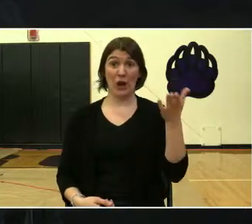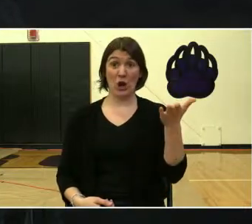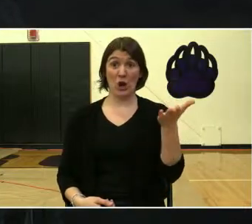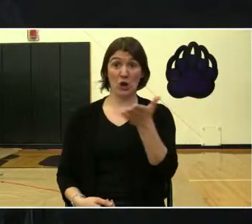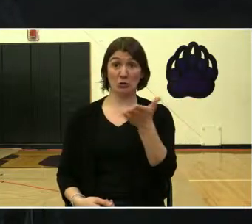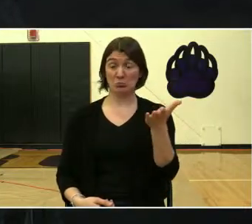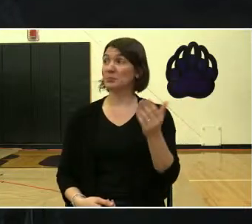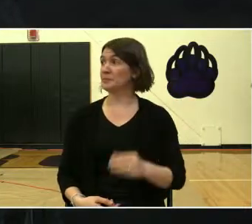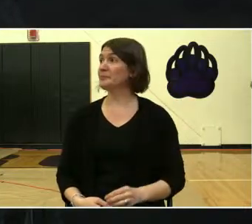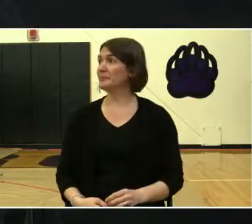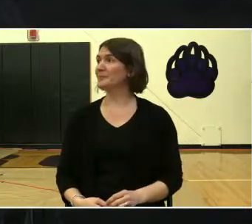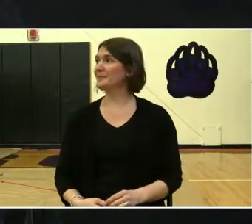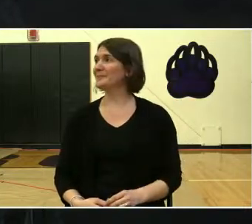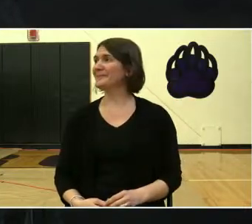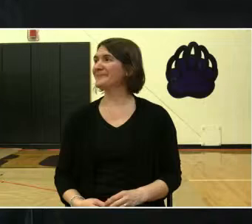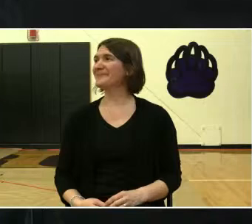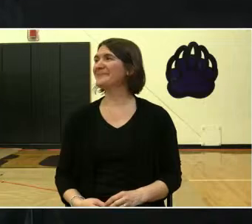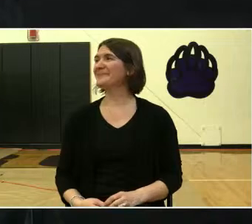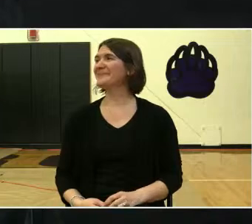can